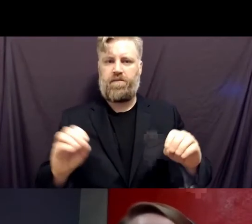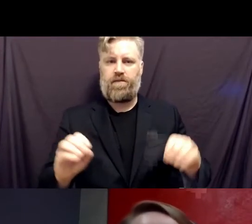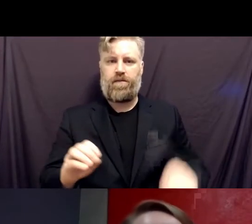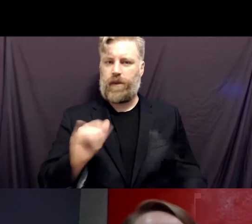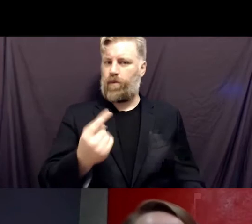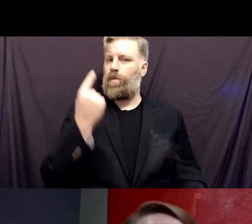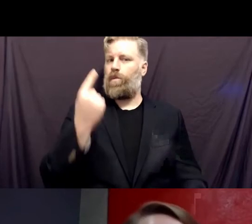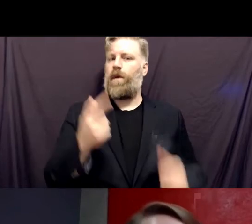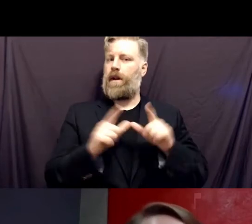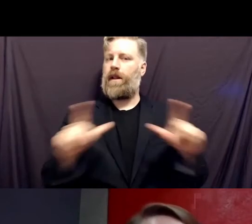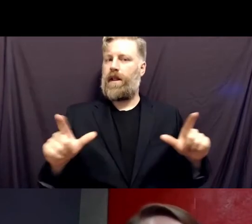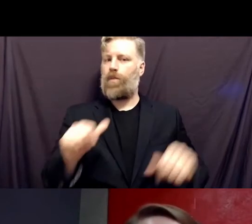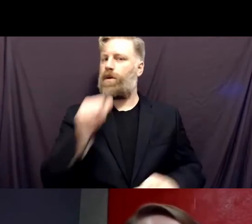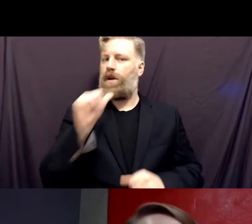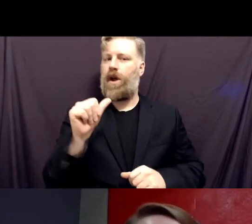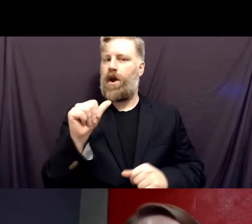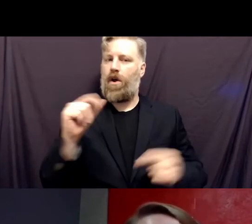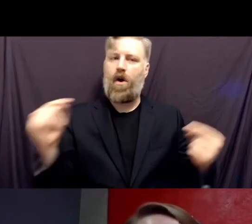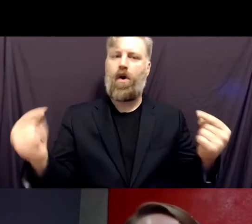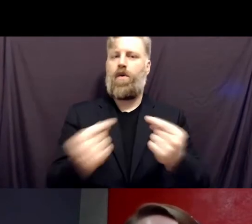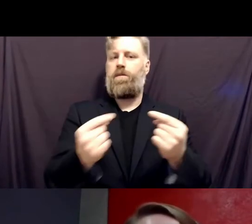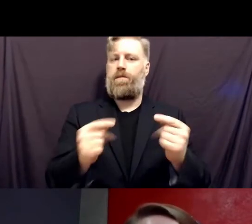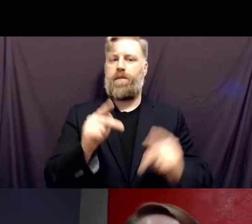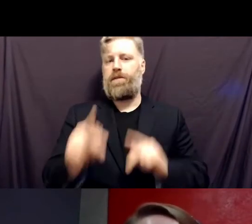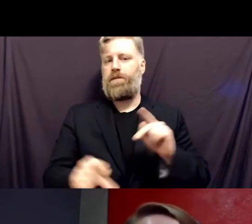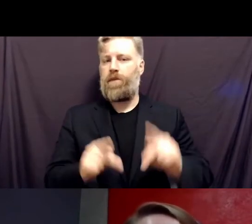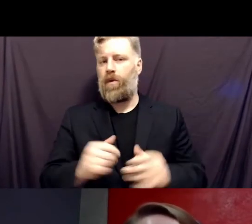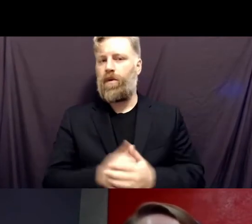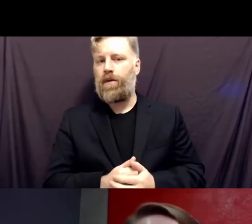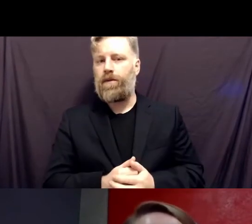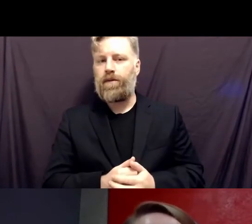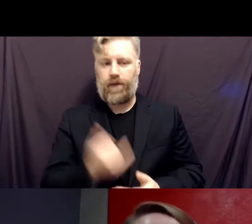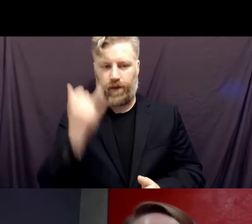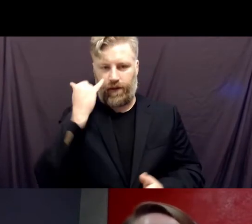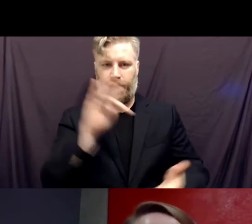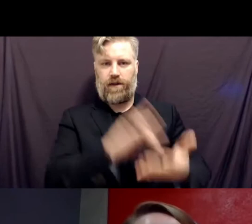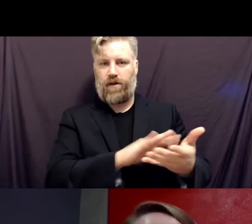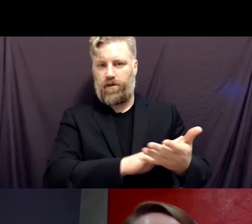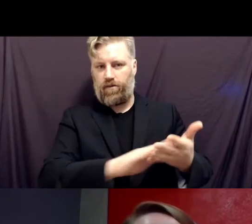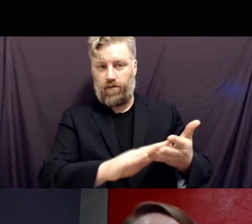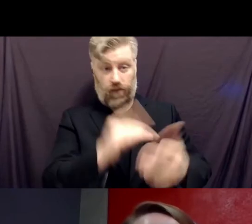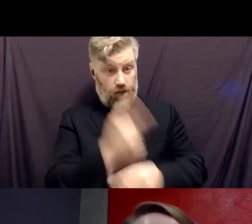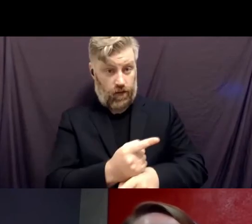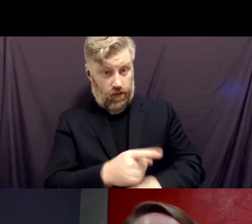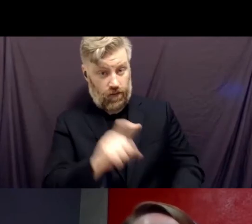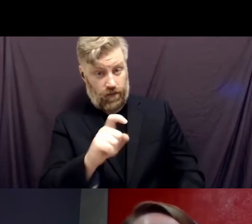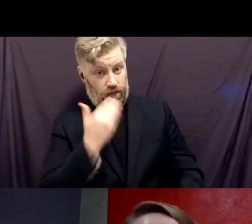only language that does not harm the human body when reading that with your fingers. Was that okay,